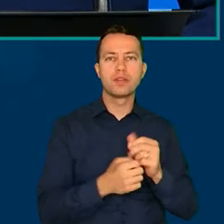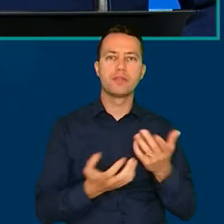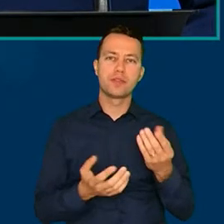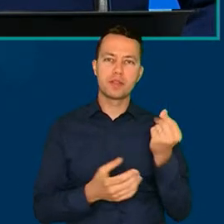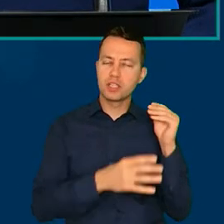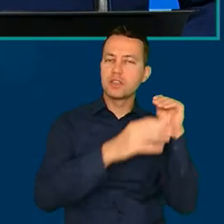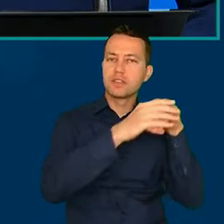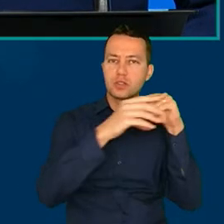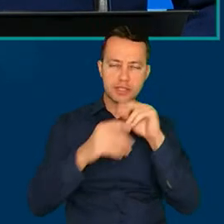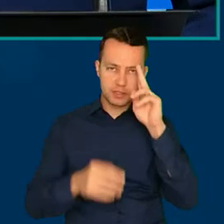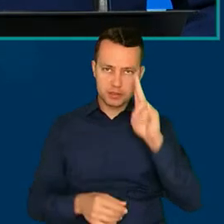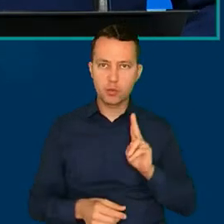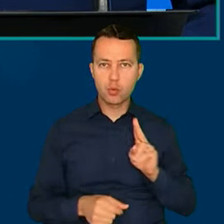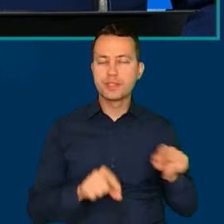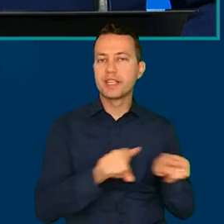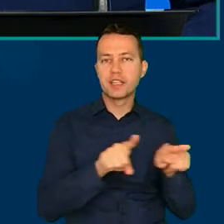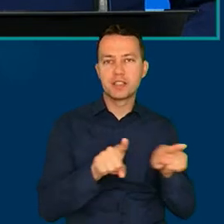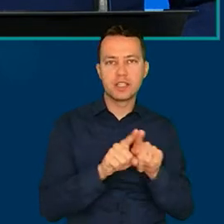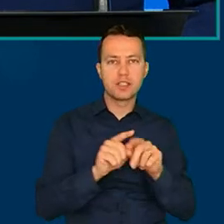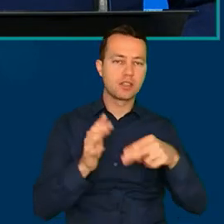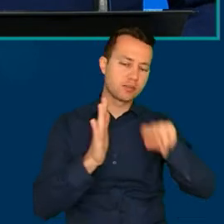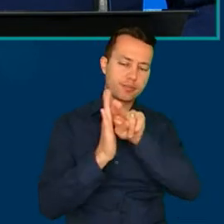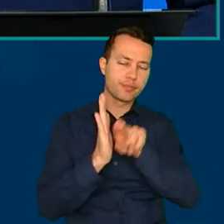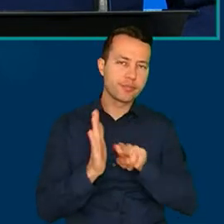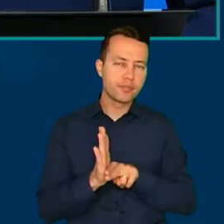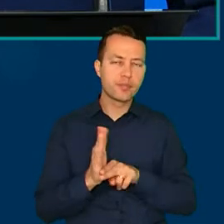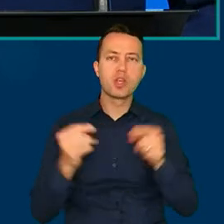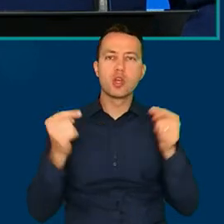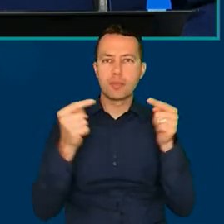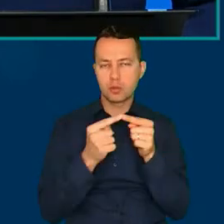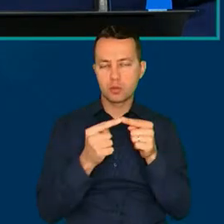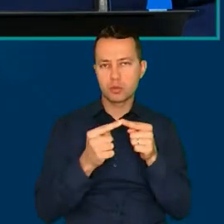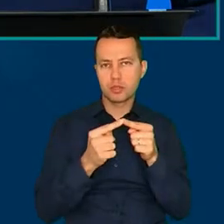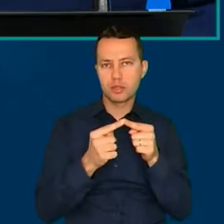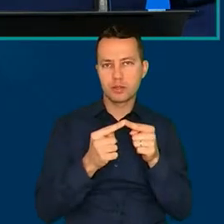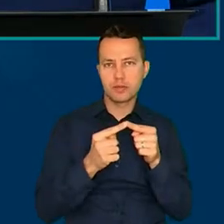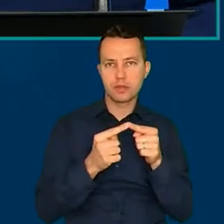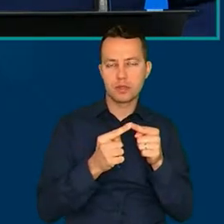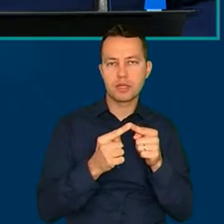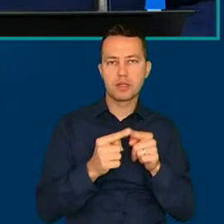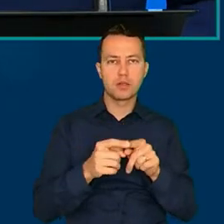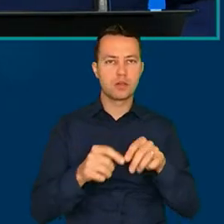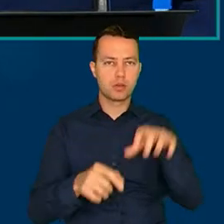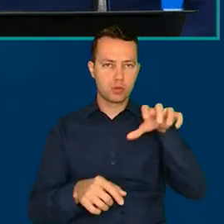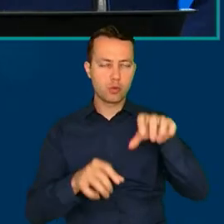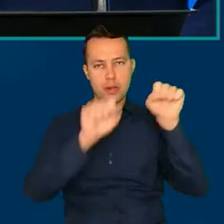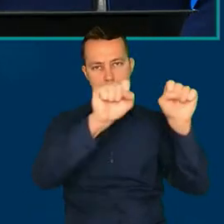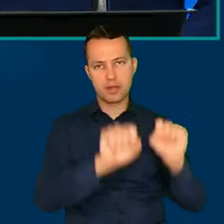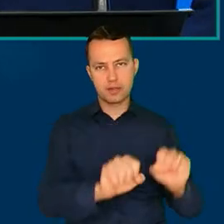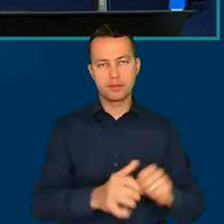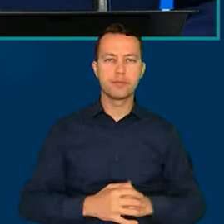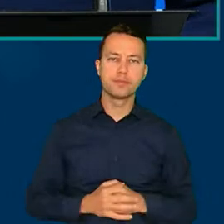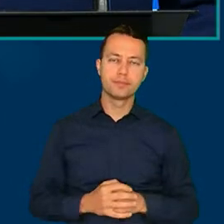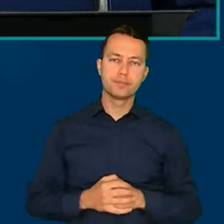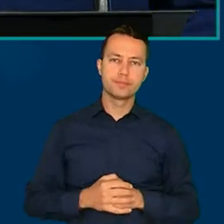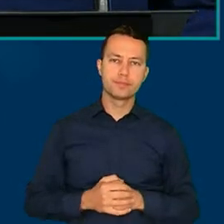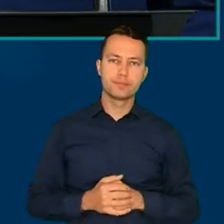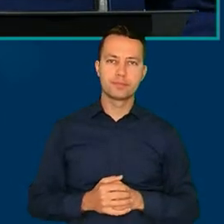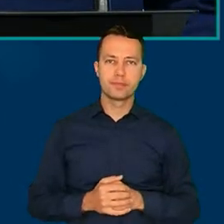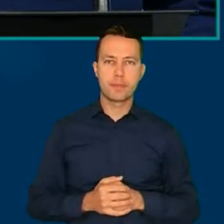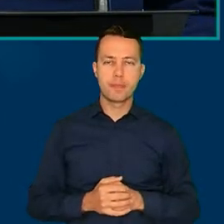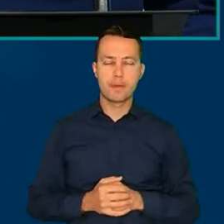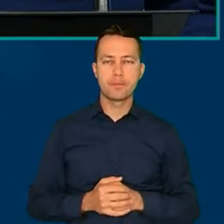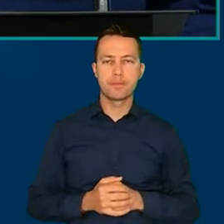for institutional investors or guidance for the banking sector. But let's